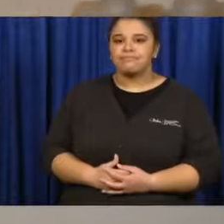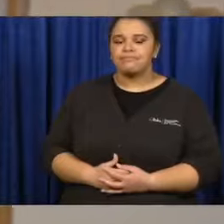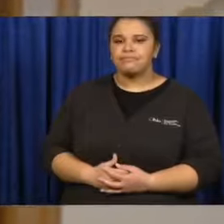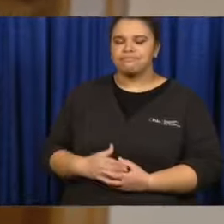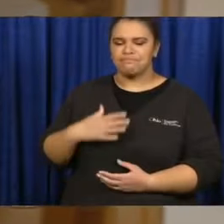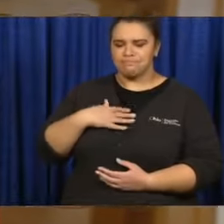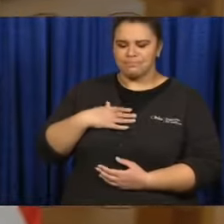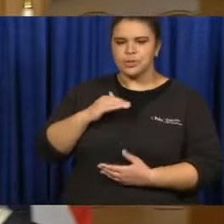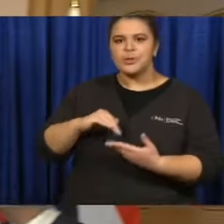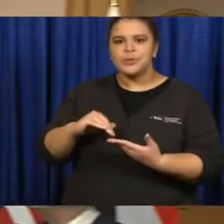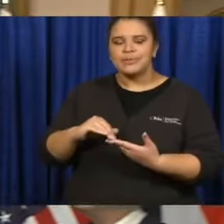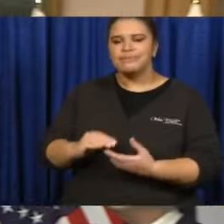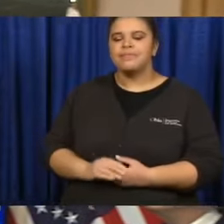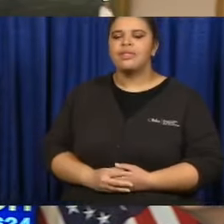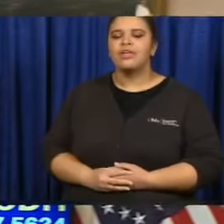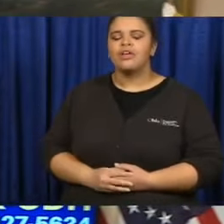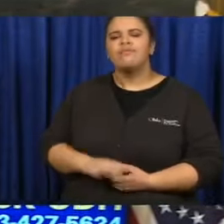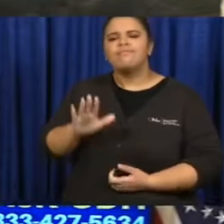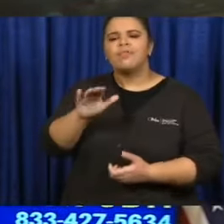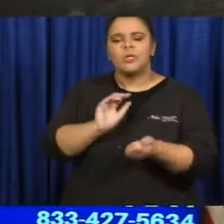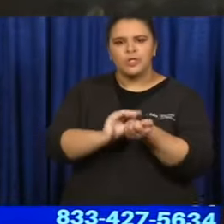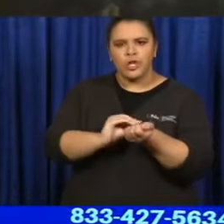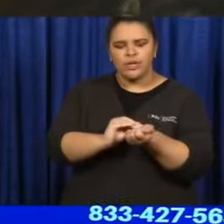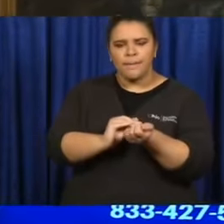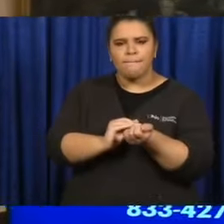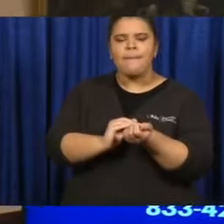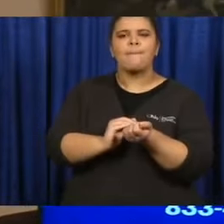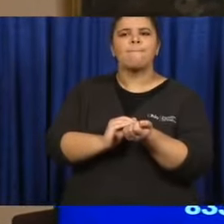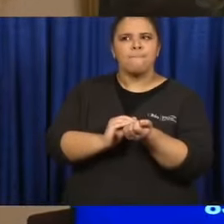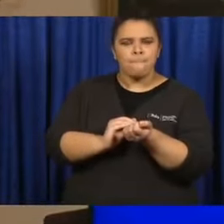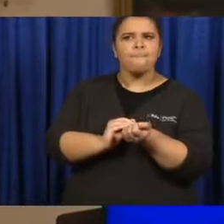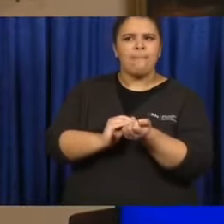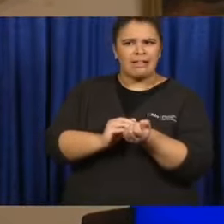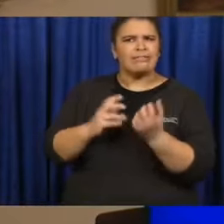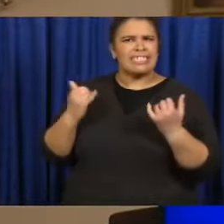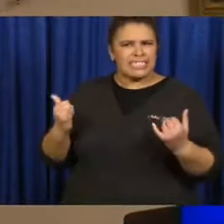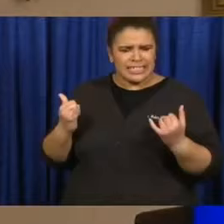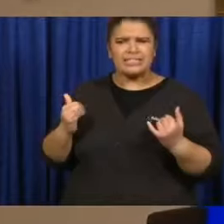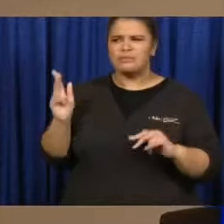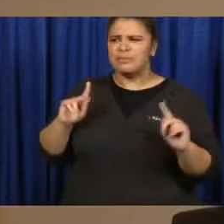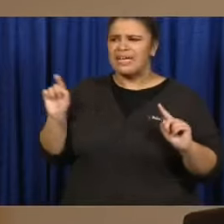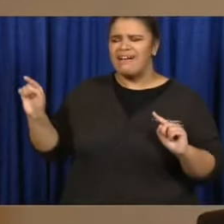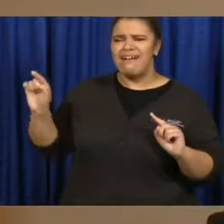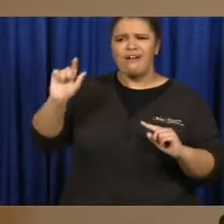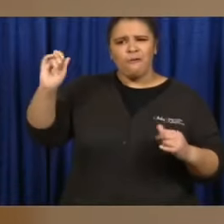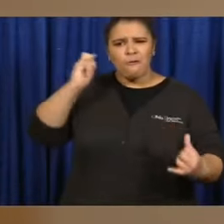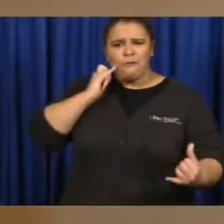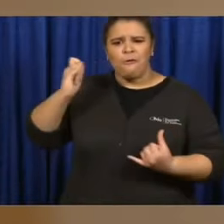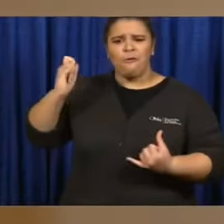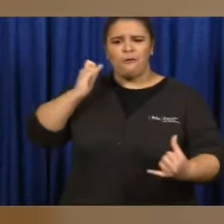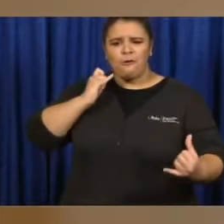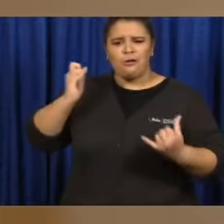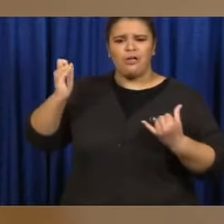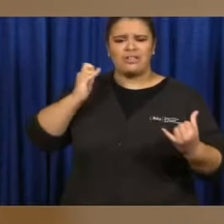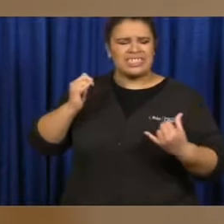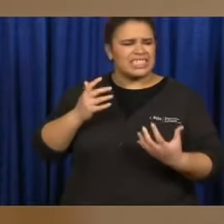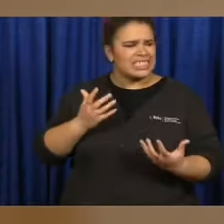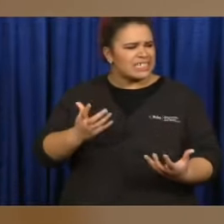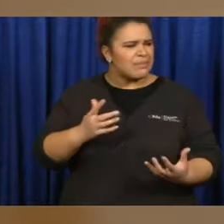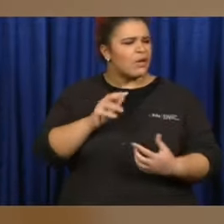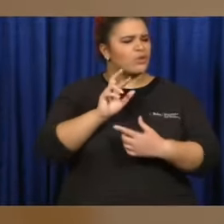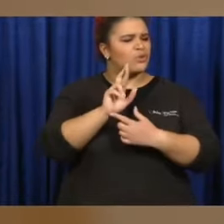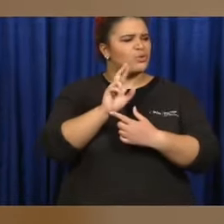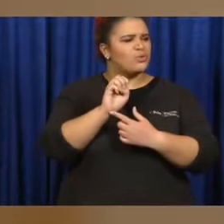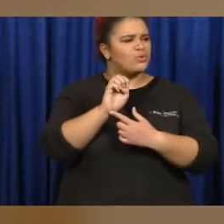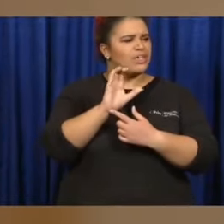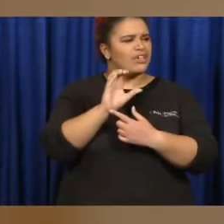me. Dr. Acton, we are getting a lot of calls from people wondering about recovery numbers. I know you touched on